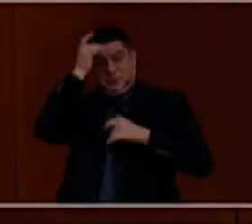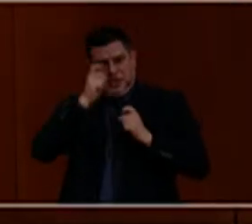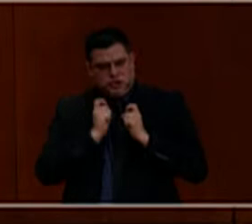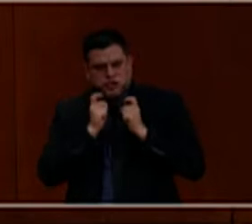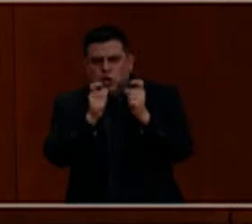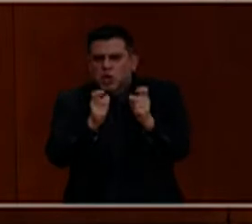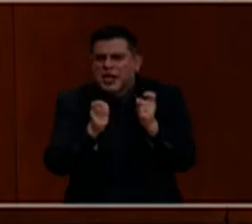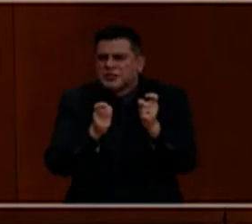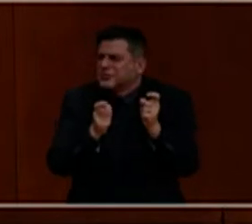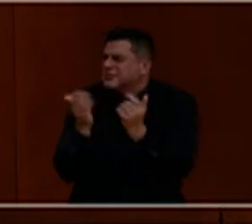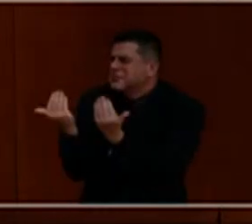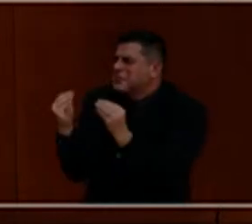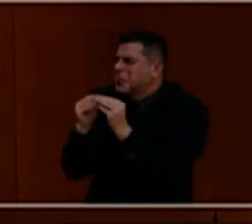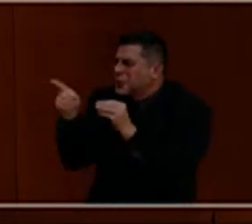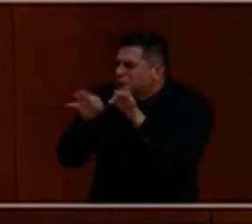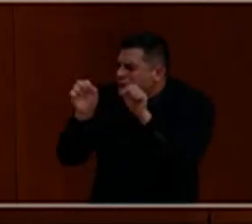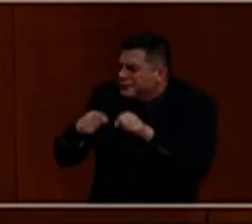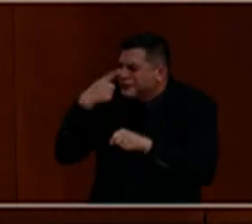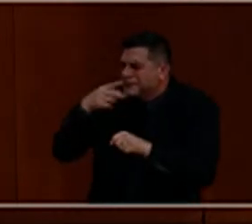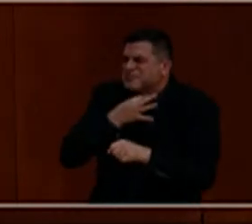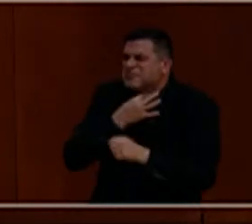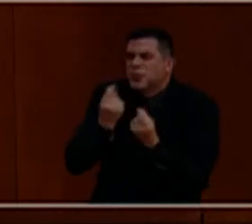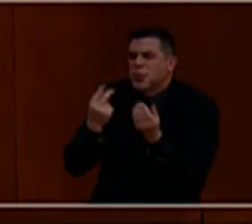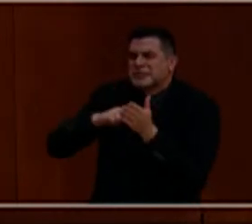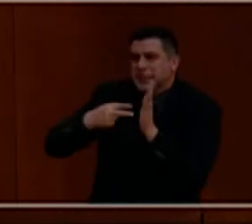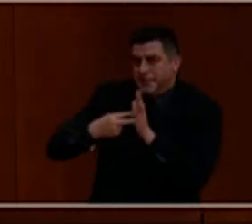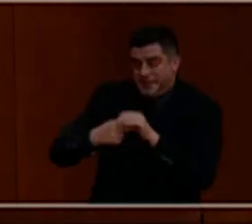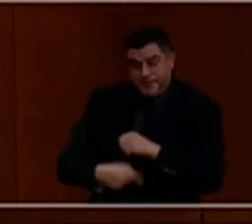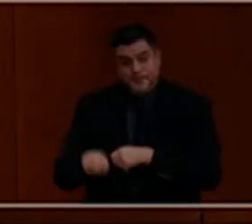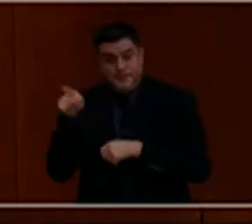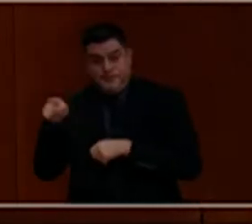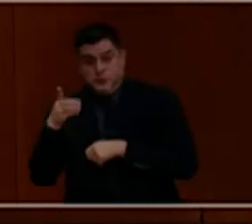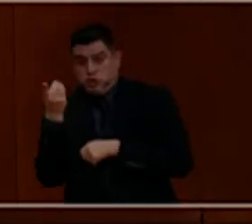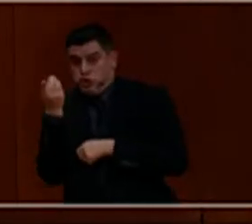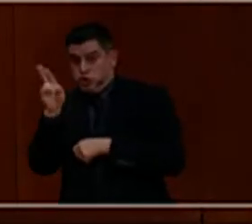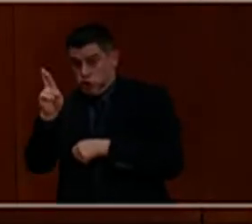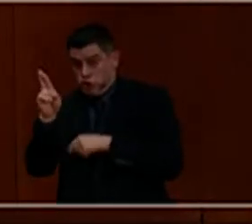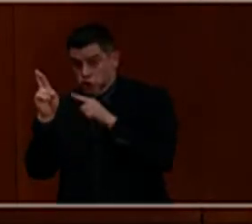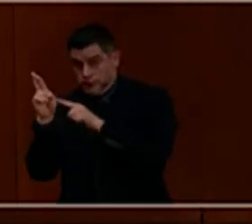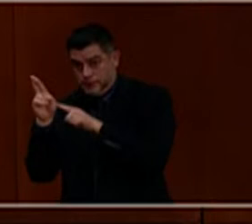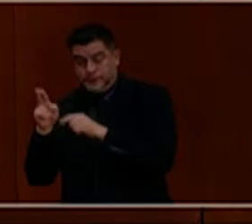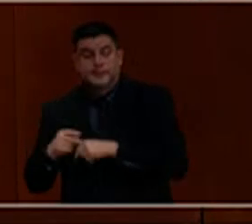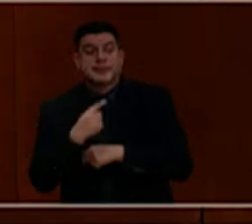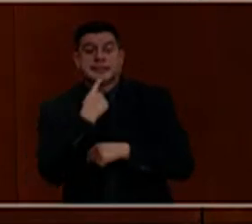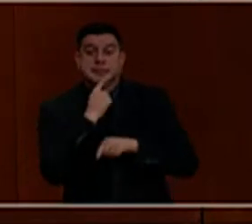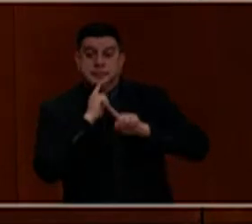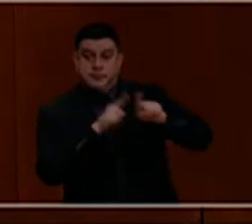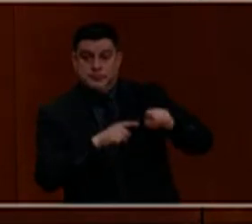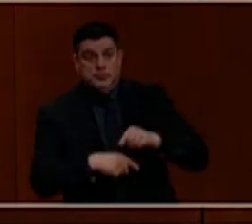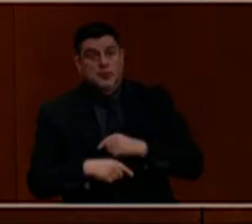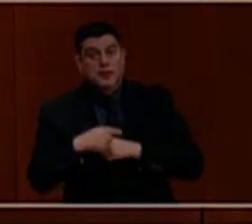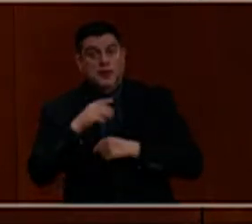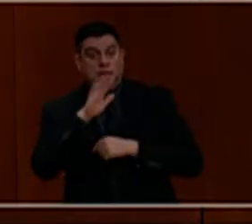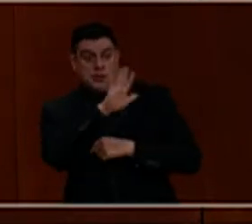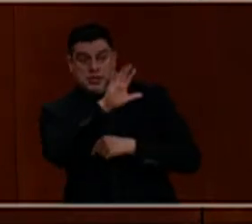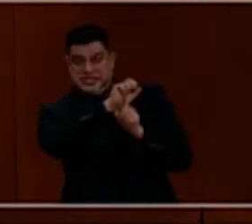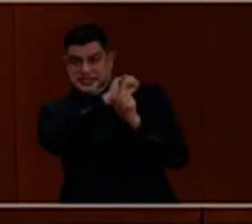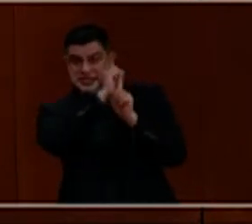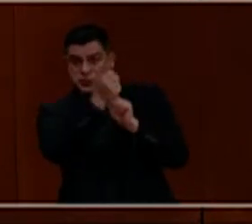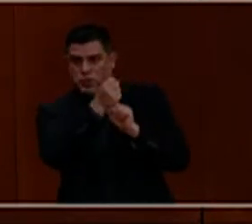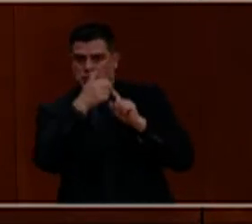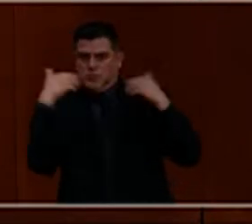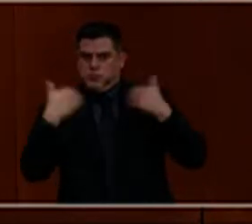As far as the treatment, I mean, it's interesting that at that point in time, we did not have a lot of treatment. So that was one of the very few things that we could